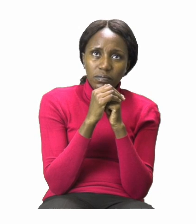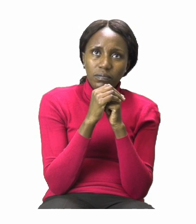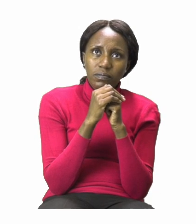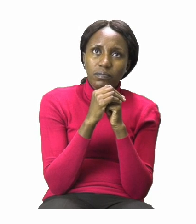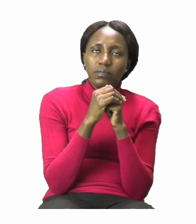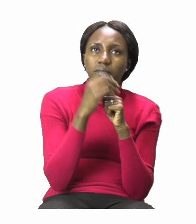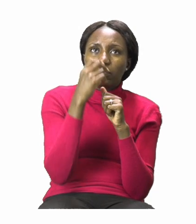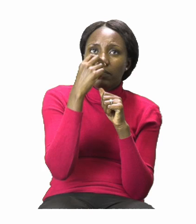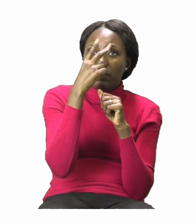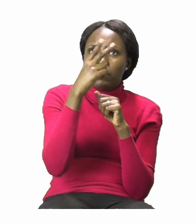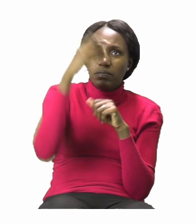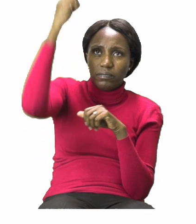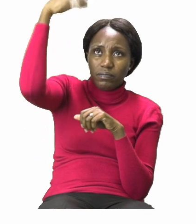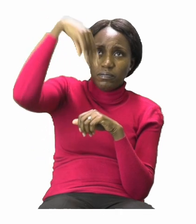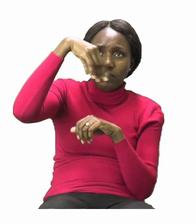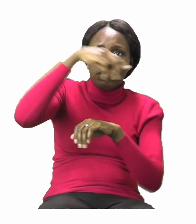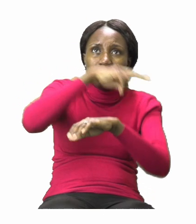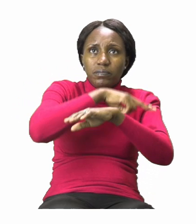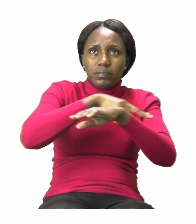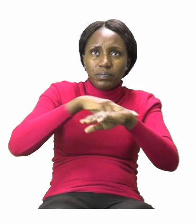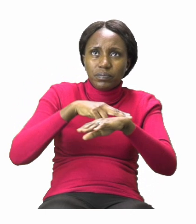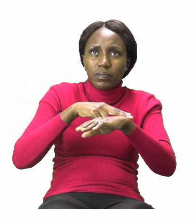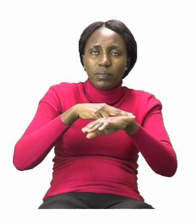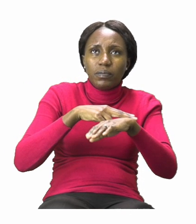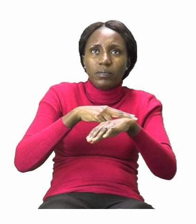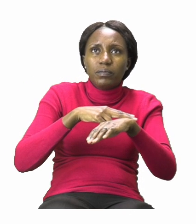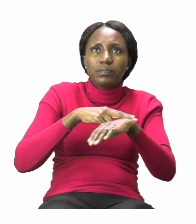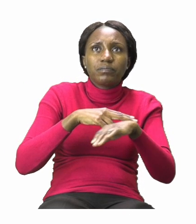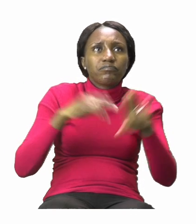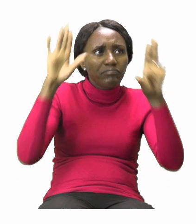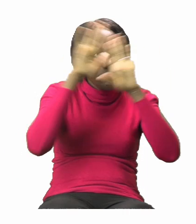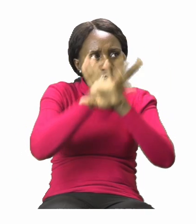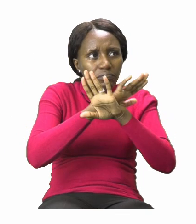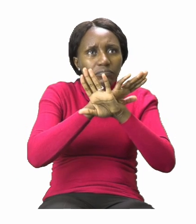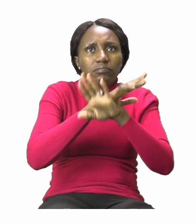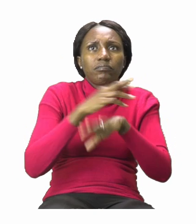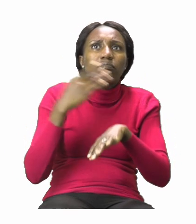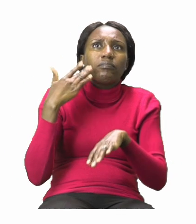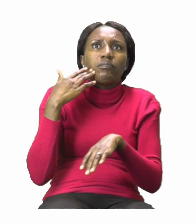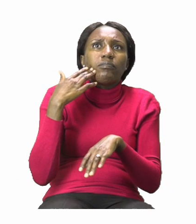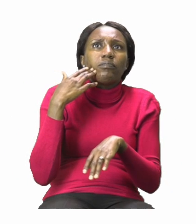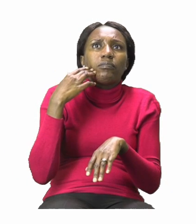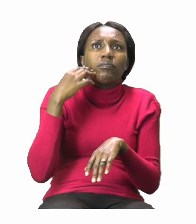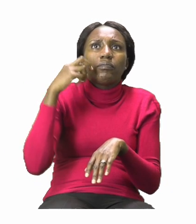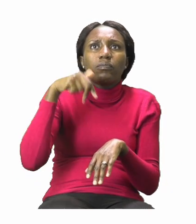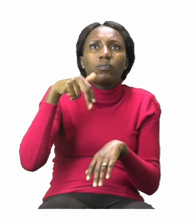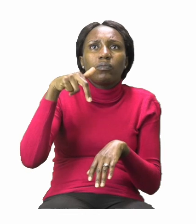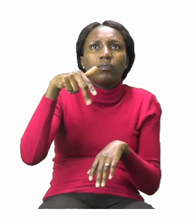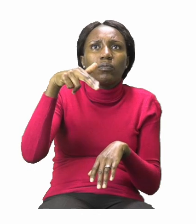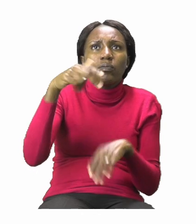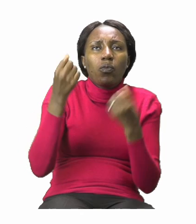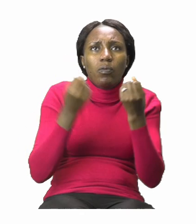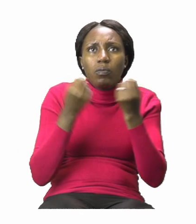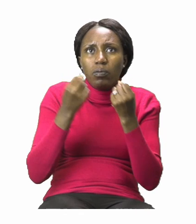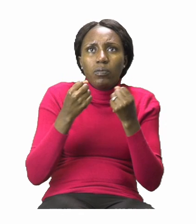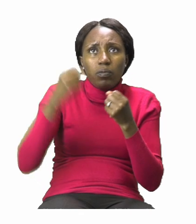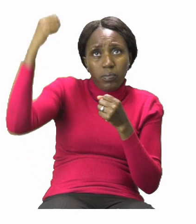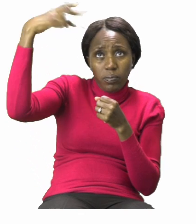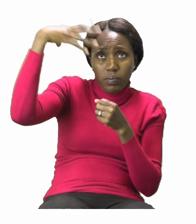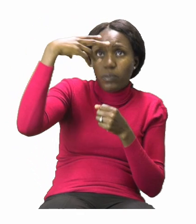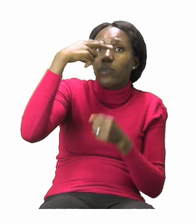street lamp. Now we use them to see at night when people are walking or driving in